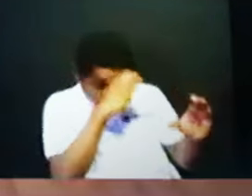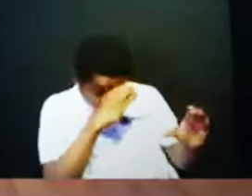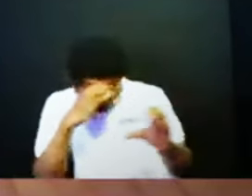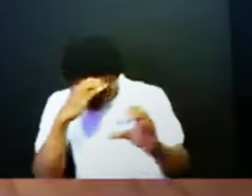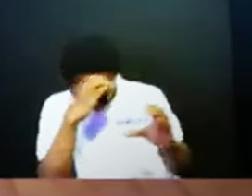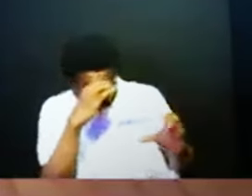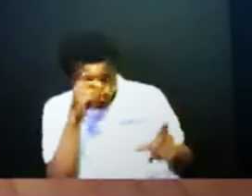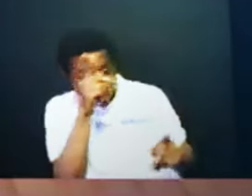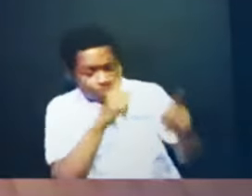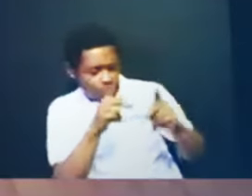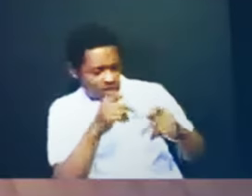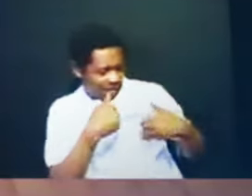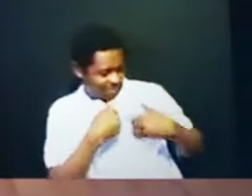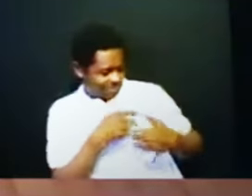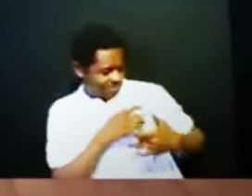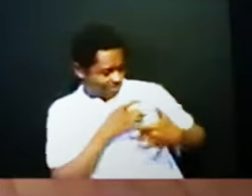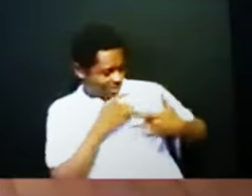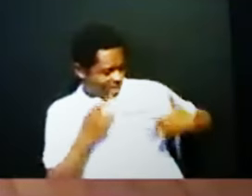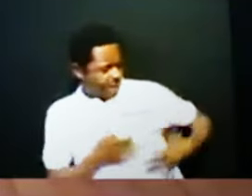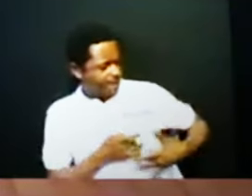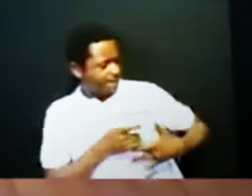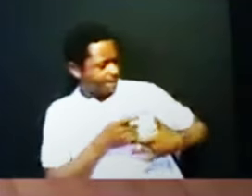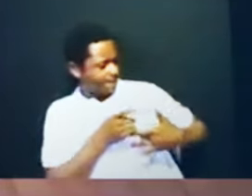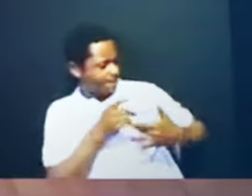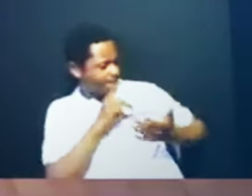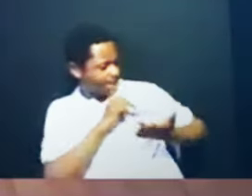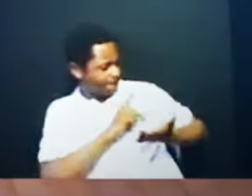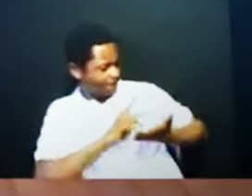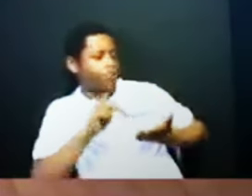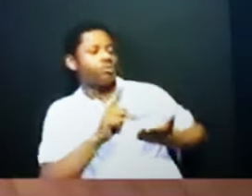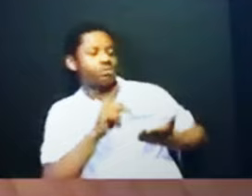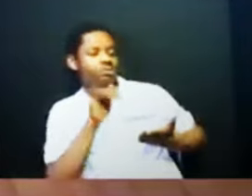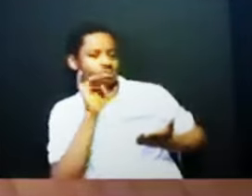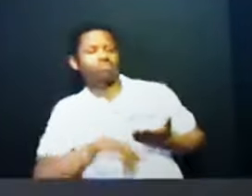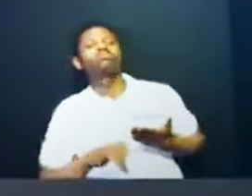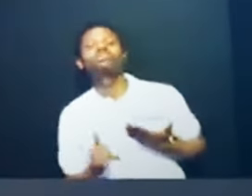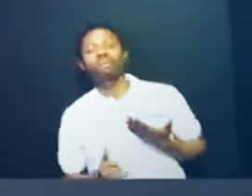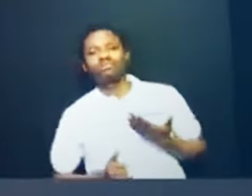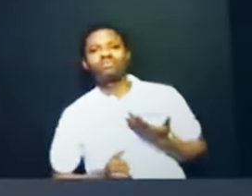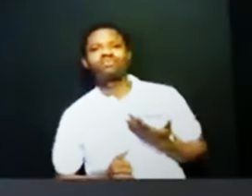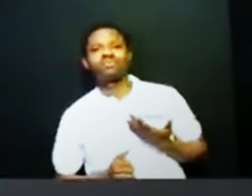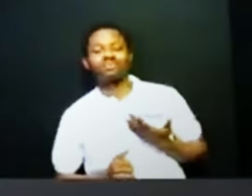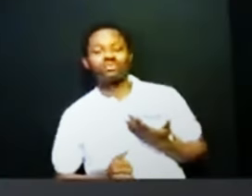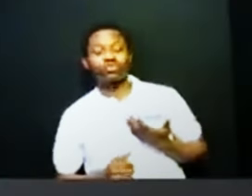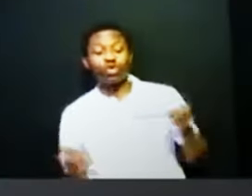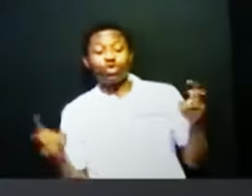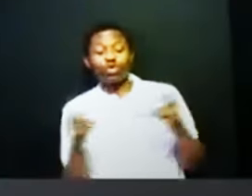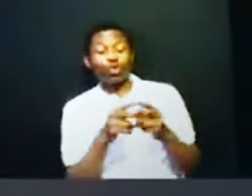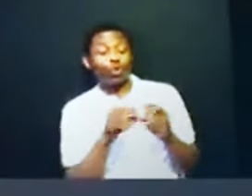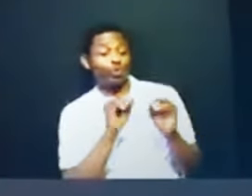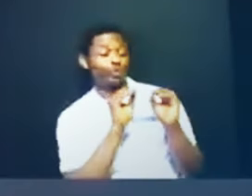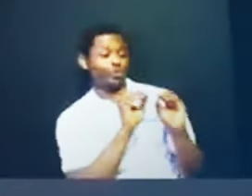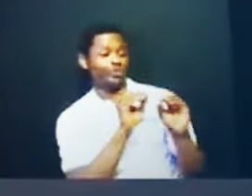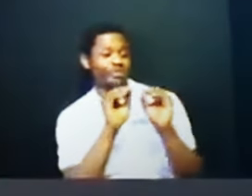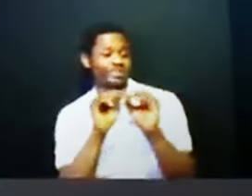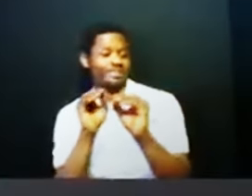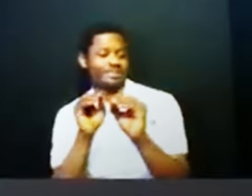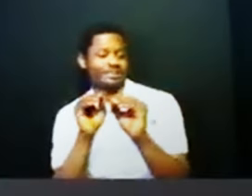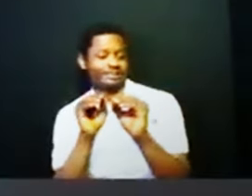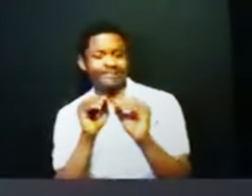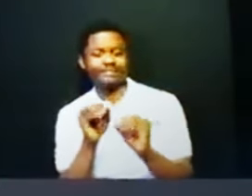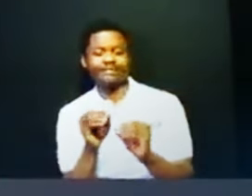This teaching is building the consciousness in us that God demands purity on the